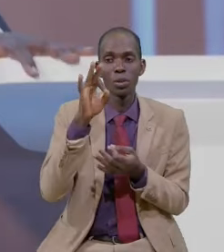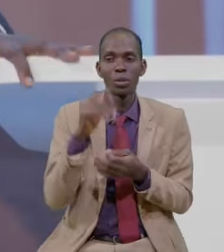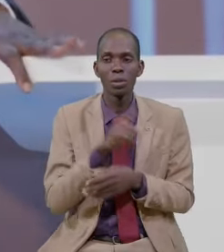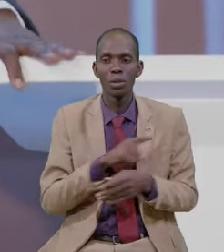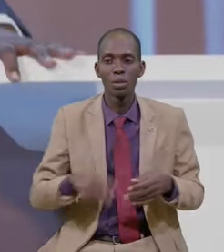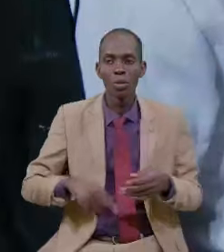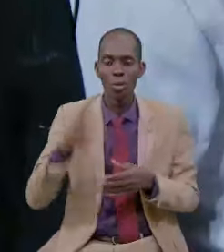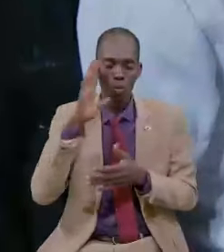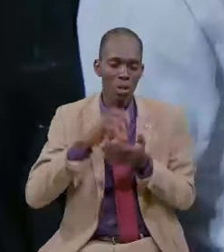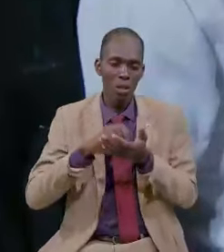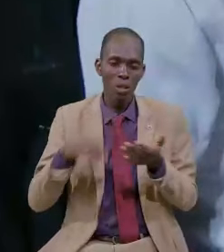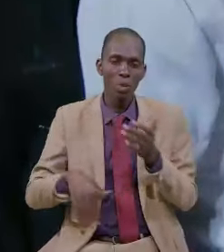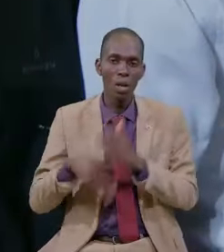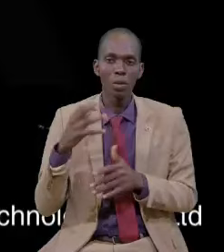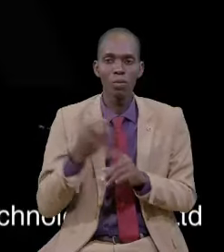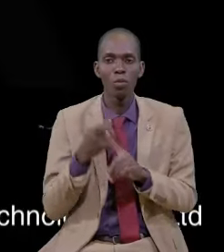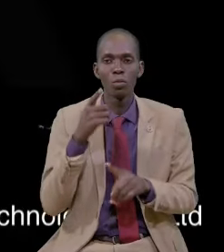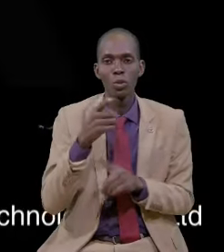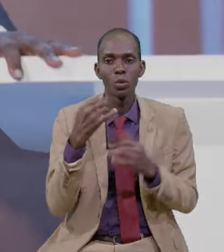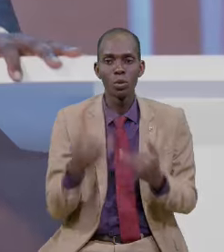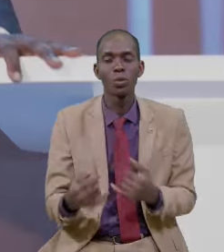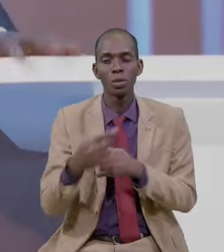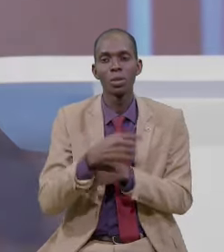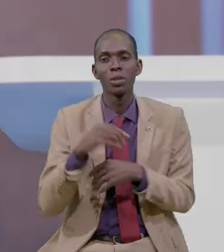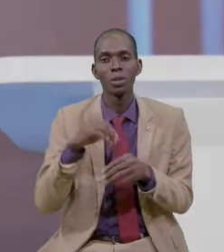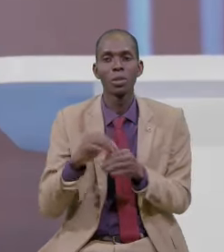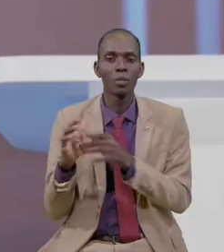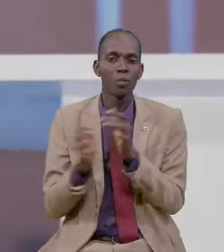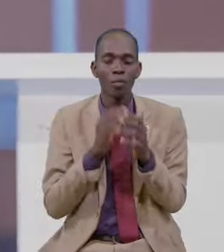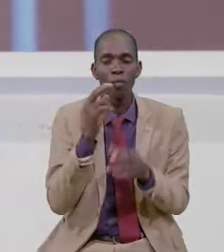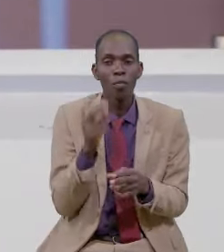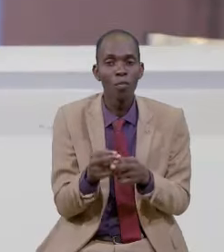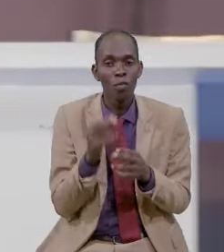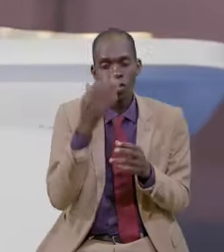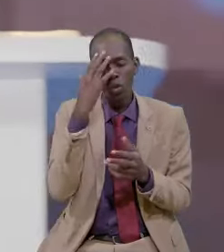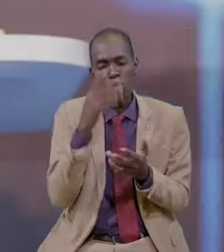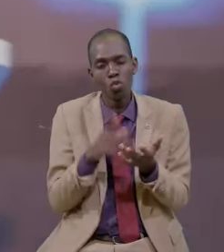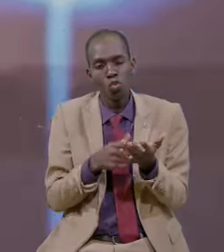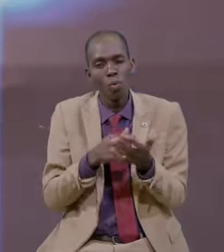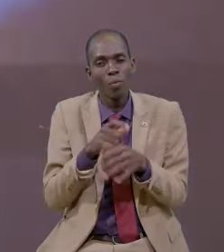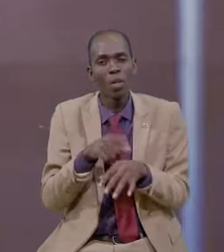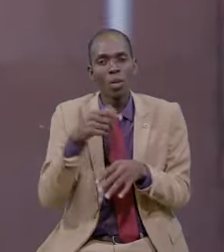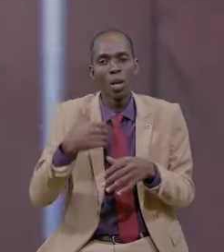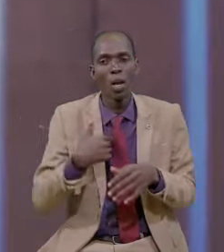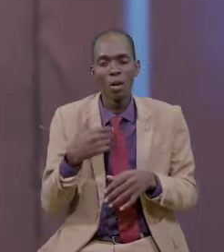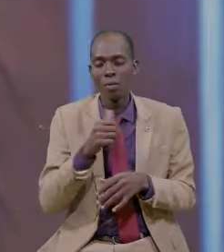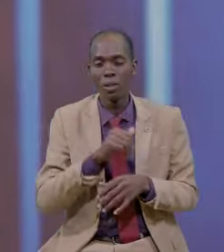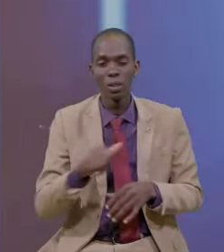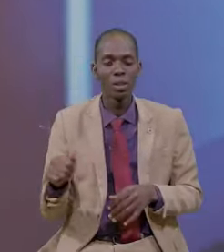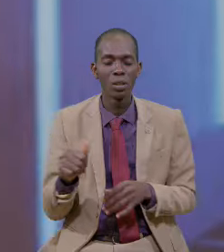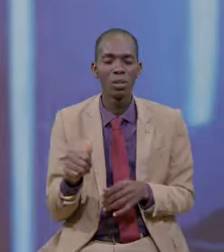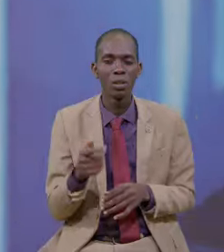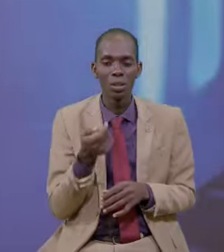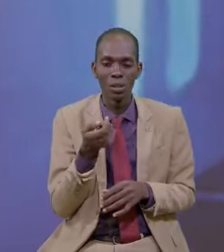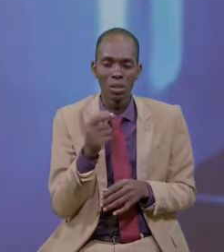it away from you today. You know, sometimes when you have a little child and she's holding a kind